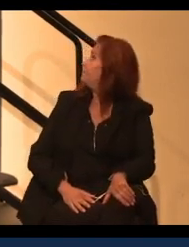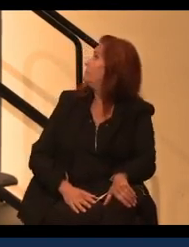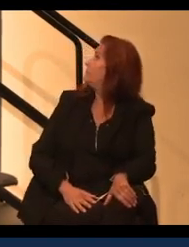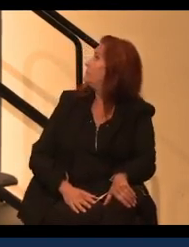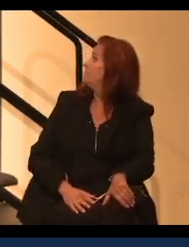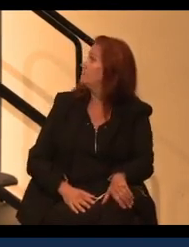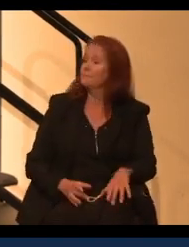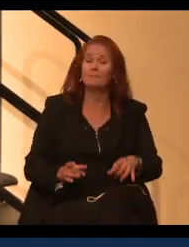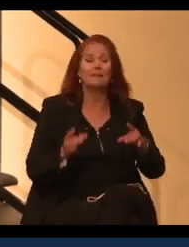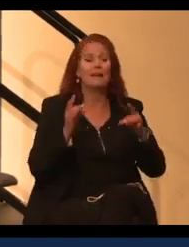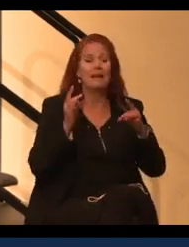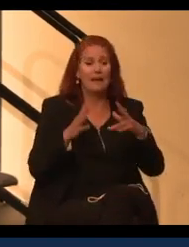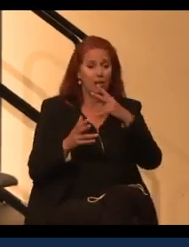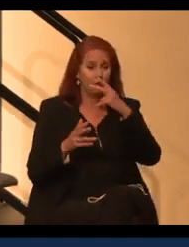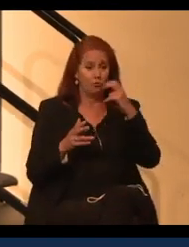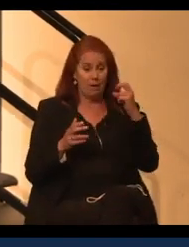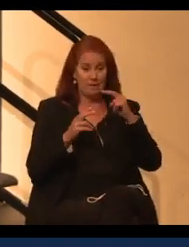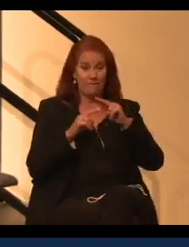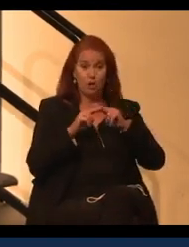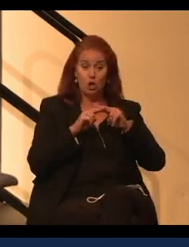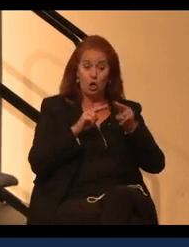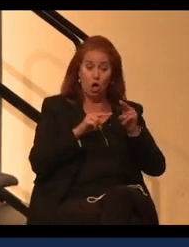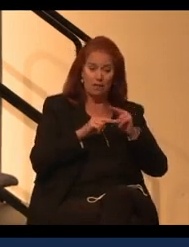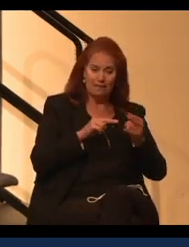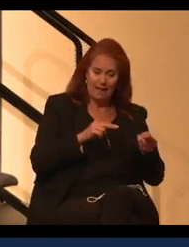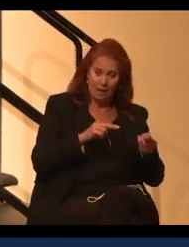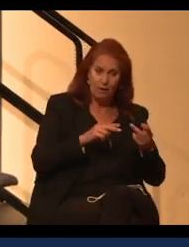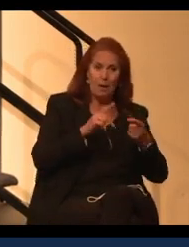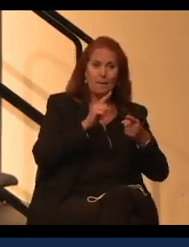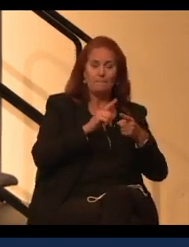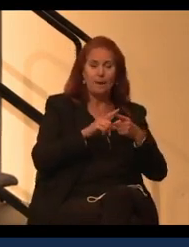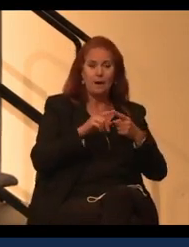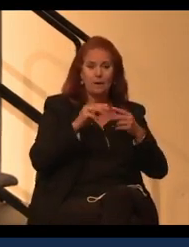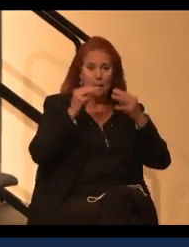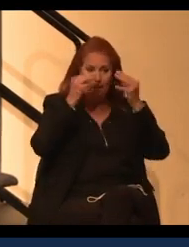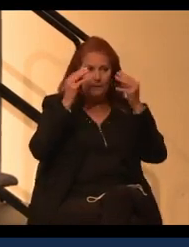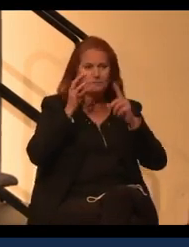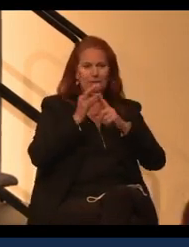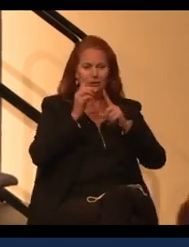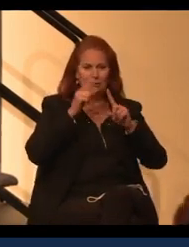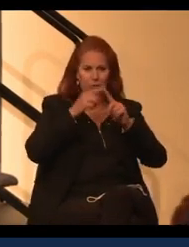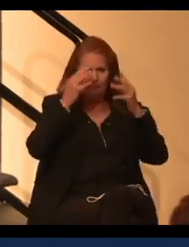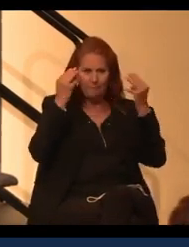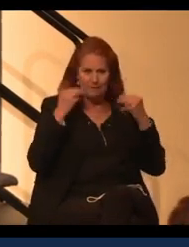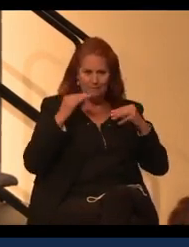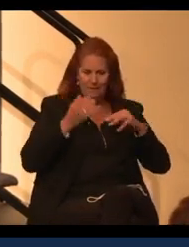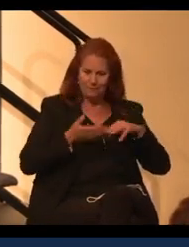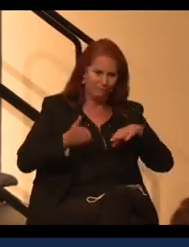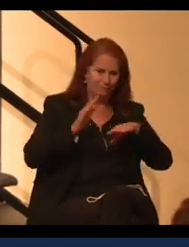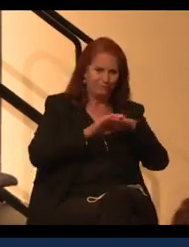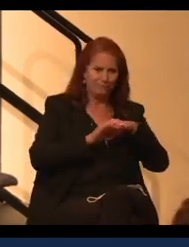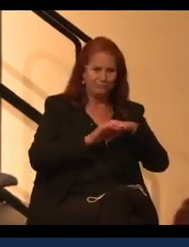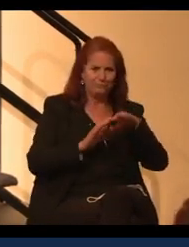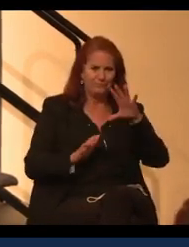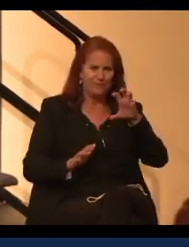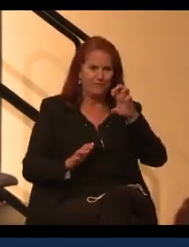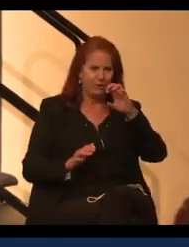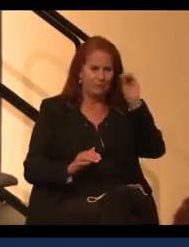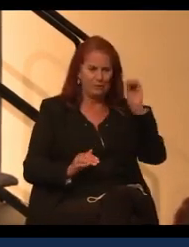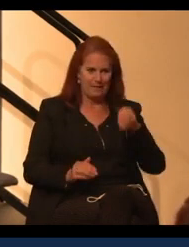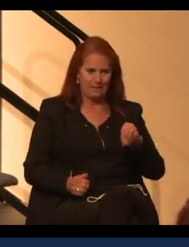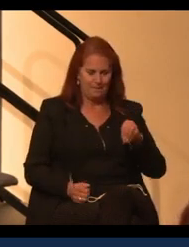gone down, but especially towards those of Muslim descent, that has increased by over